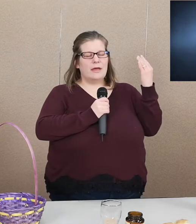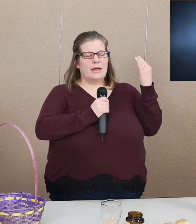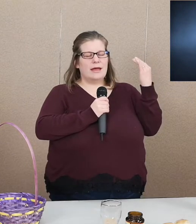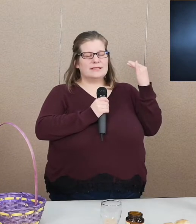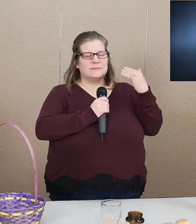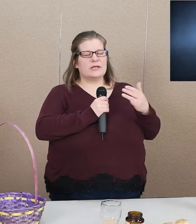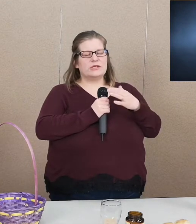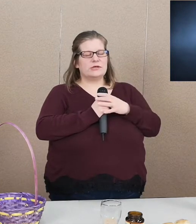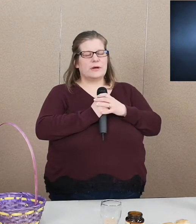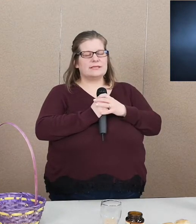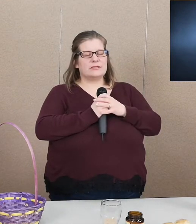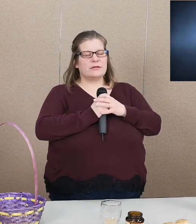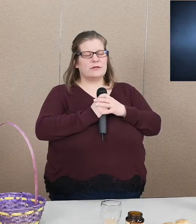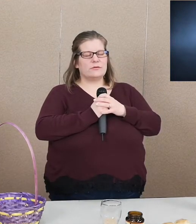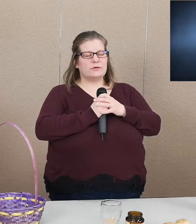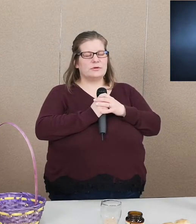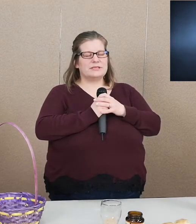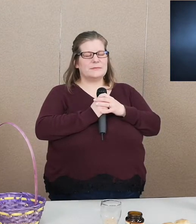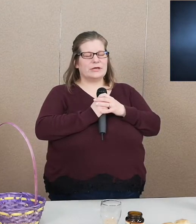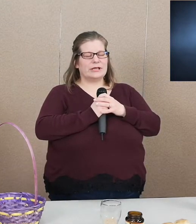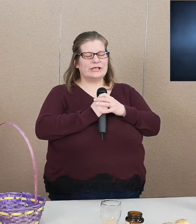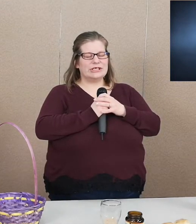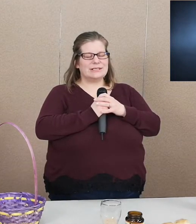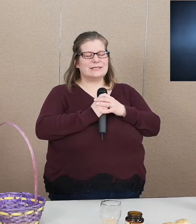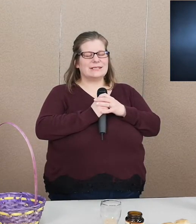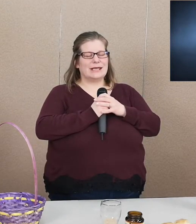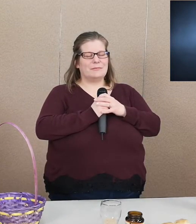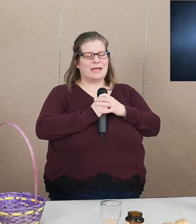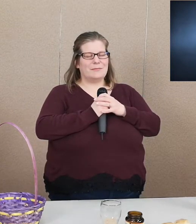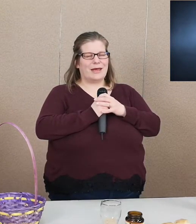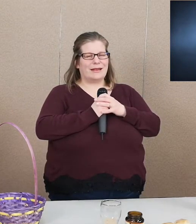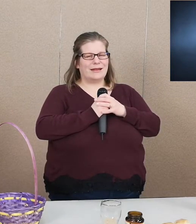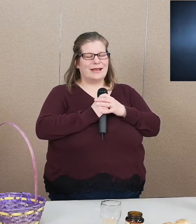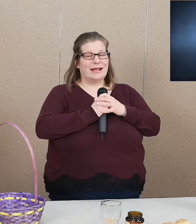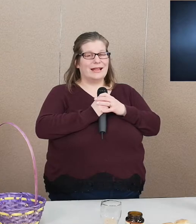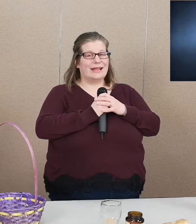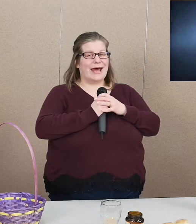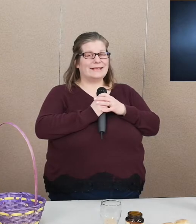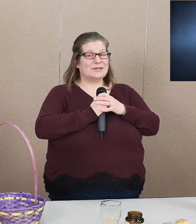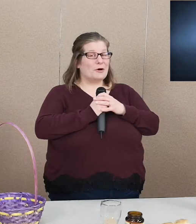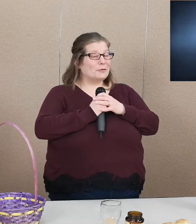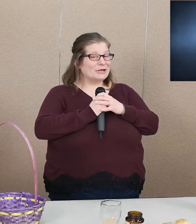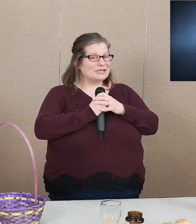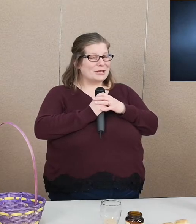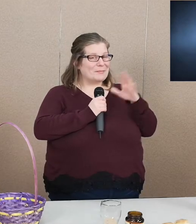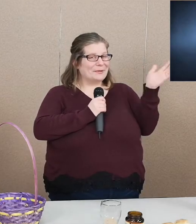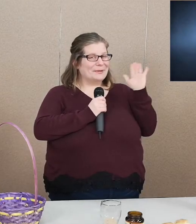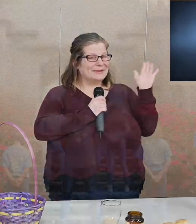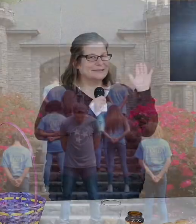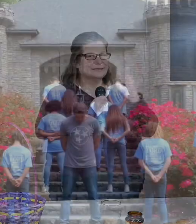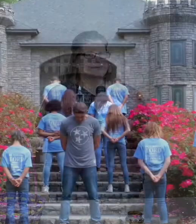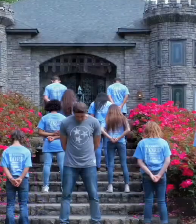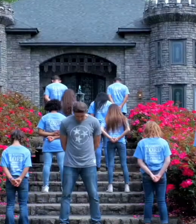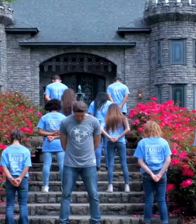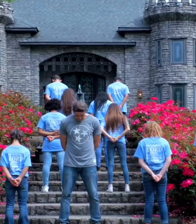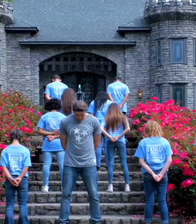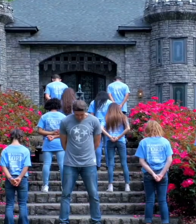come and speak to us through your spirit. In Jesus' name, amen. Let's go worship.